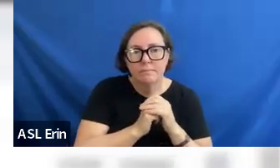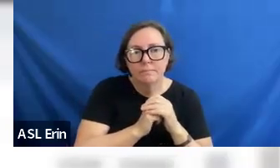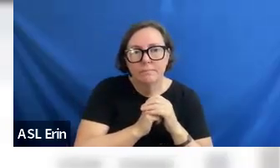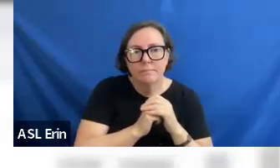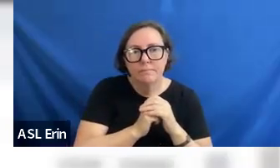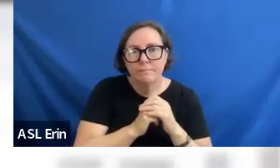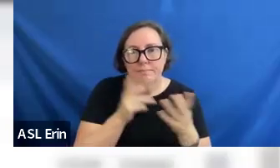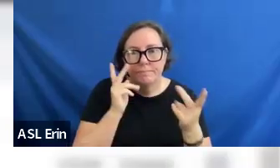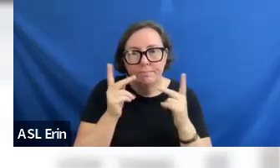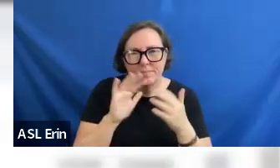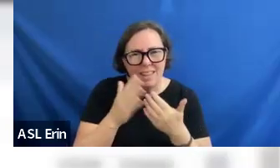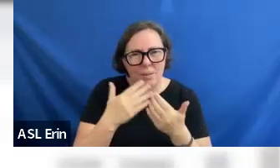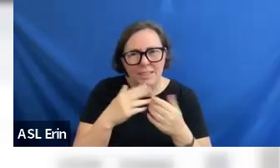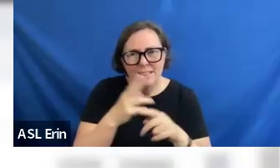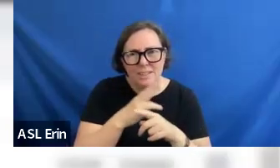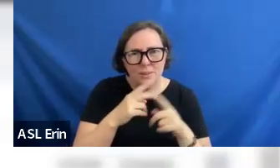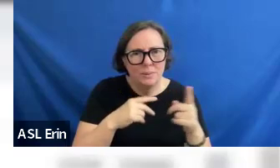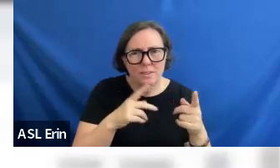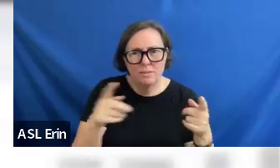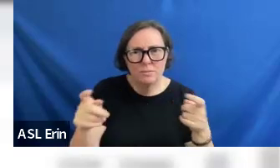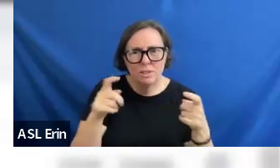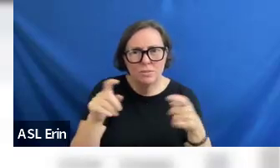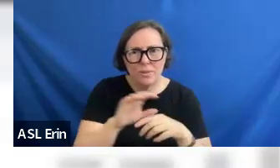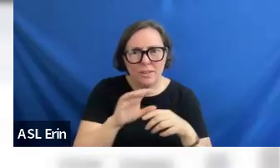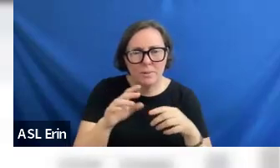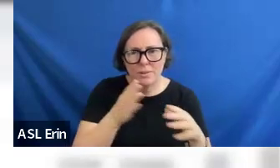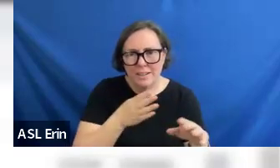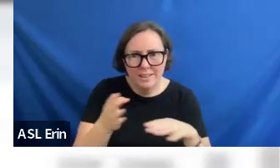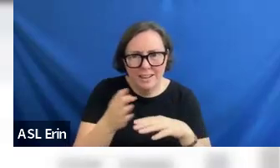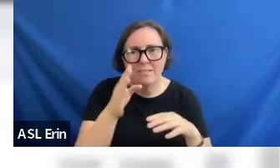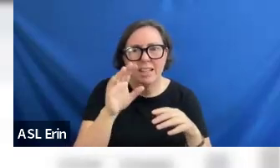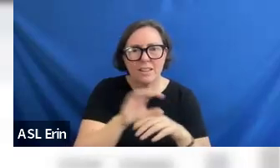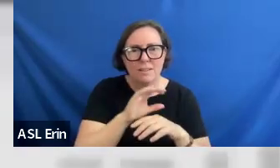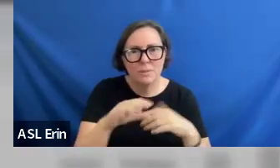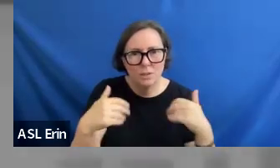Let's watch how easy it is to use the tools in Computer Control to navigate your computer.